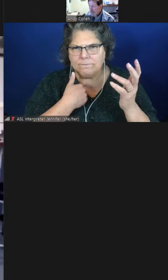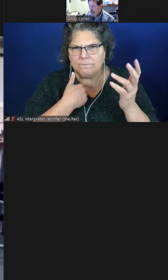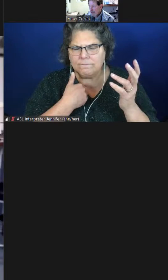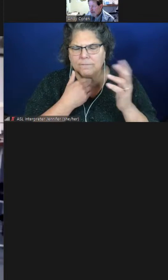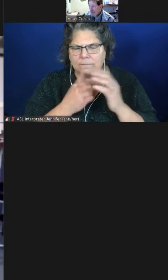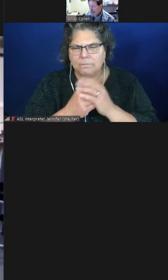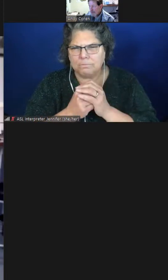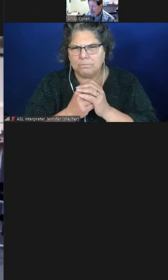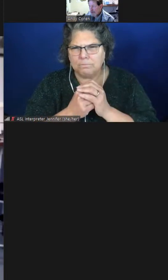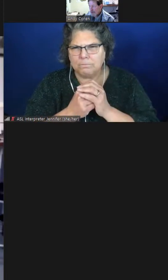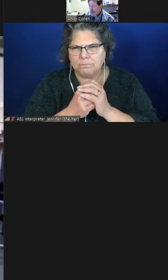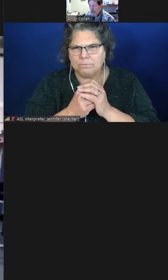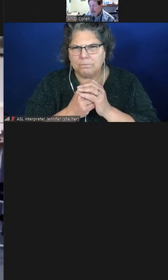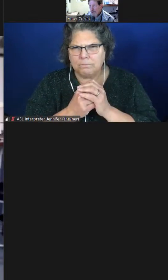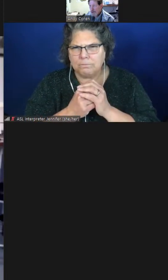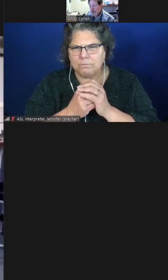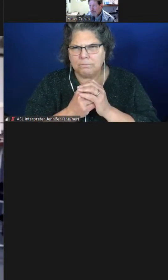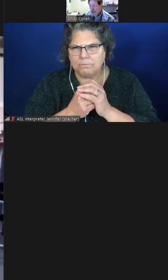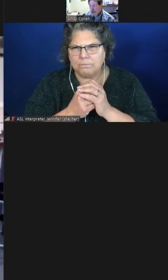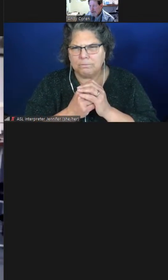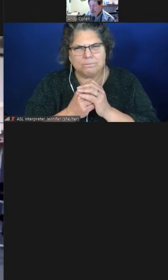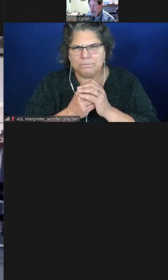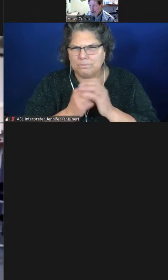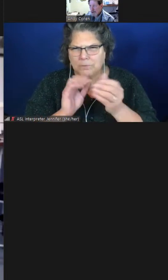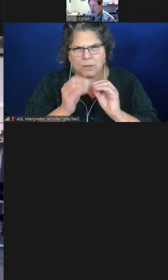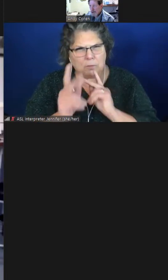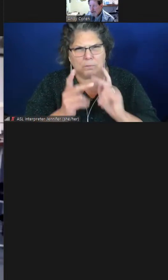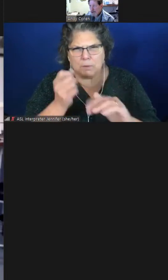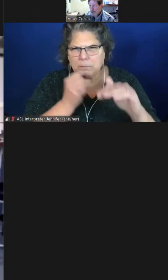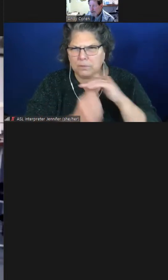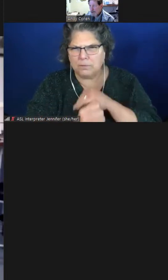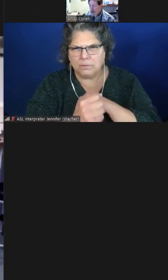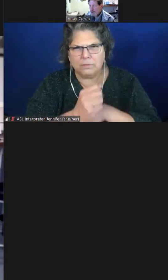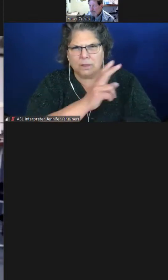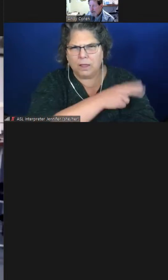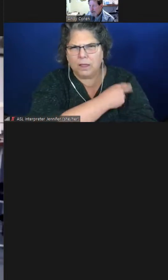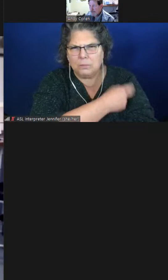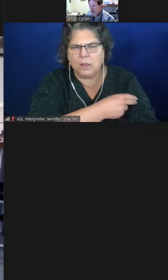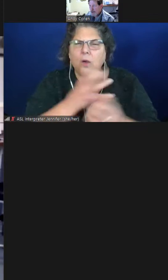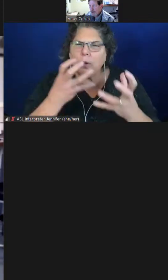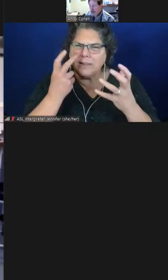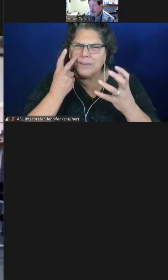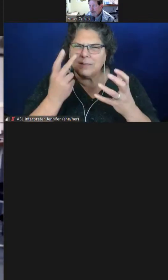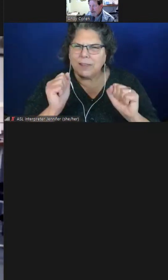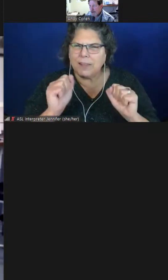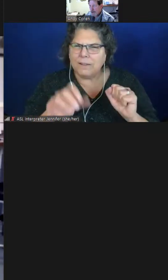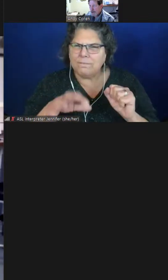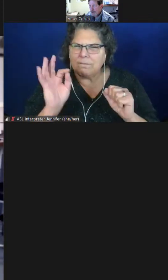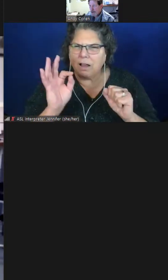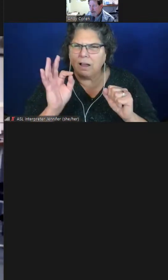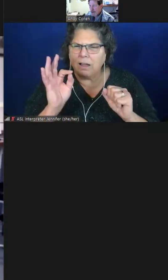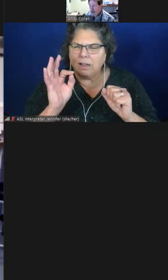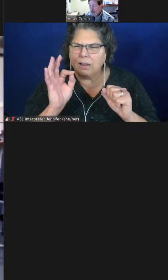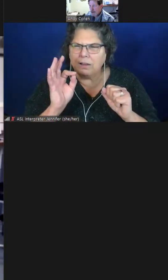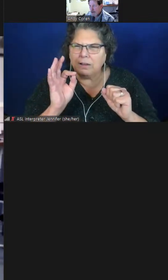let's see if I have, those are hospitalizations. So what I want to do is I want to see if I can find